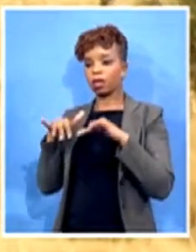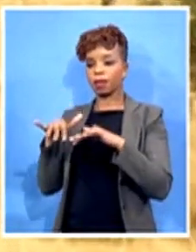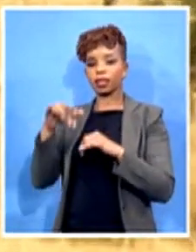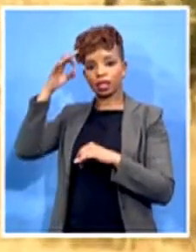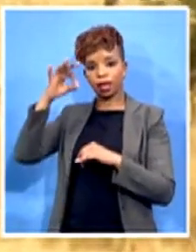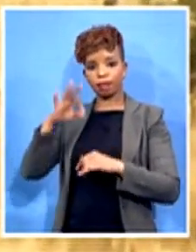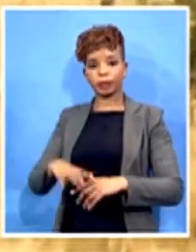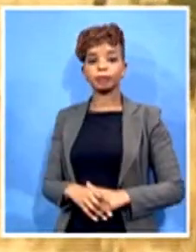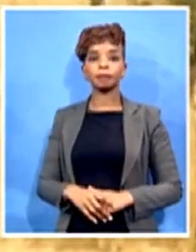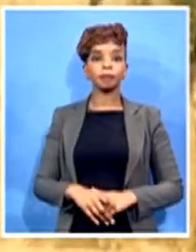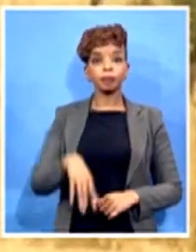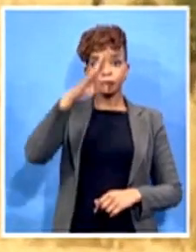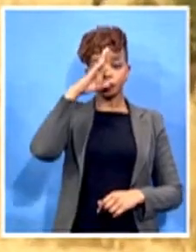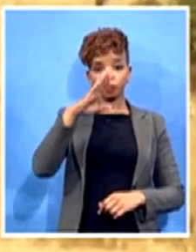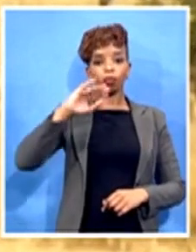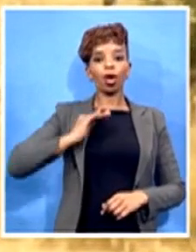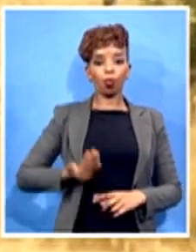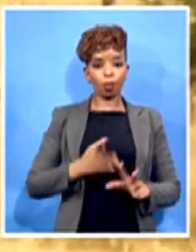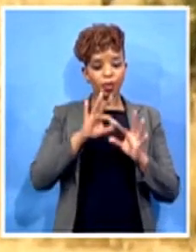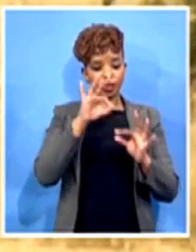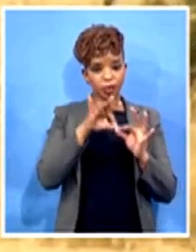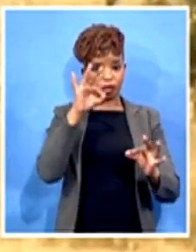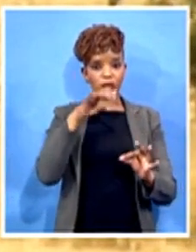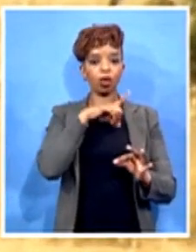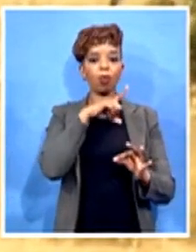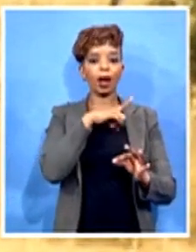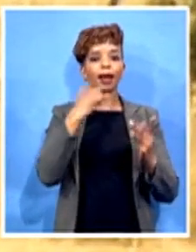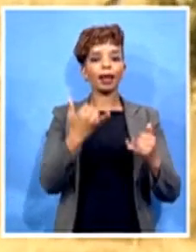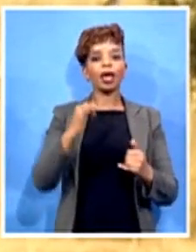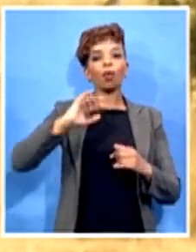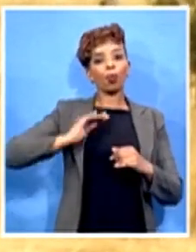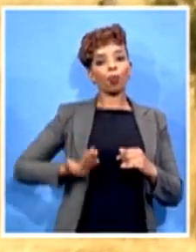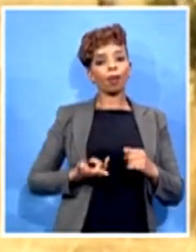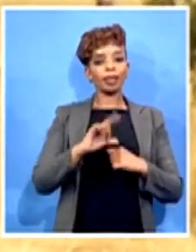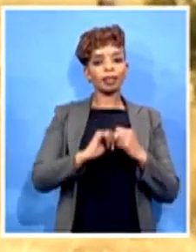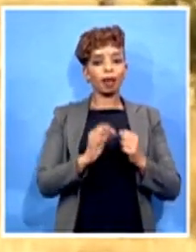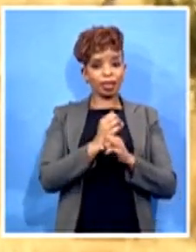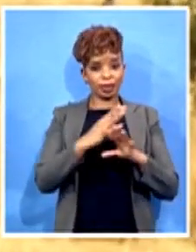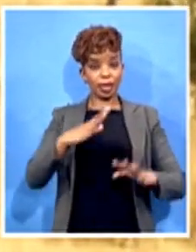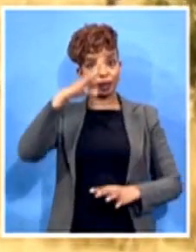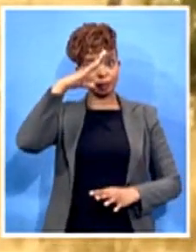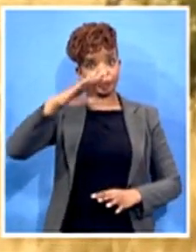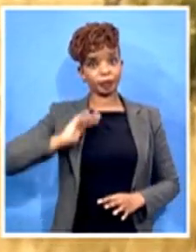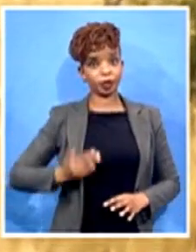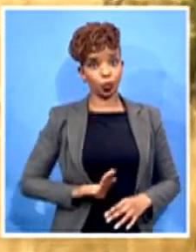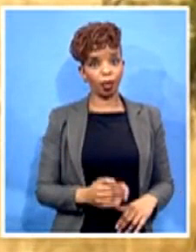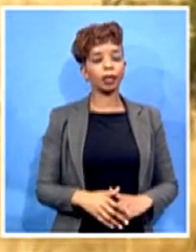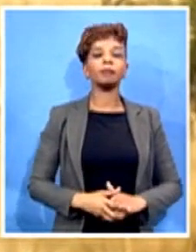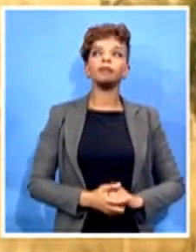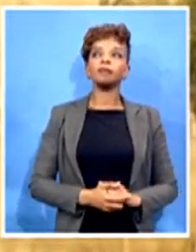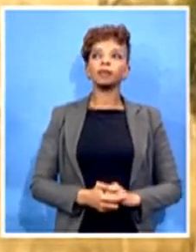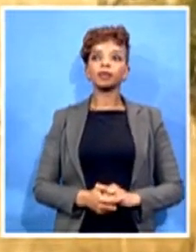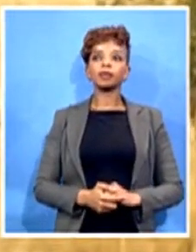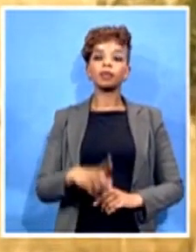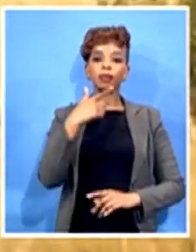Let me just correct a few things. By that time, King Mhlonto was King Mhlonto, not a chief.